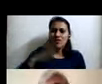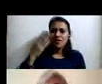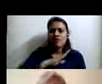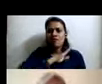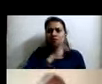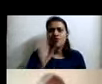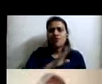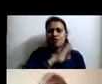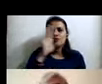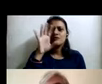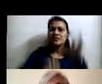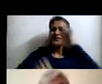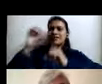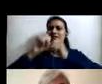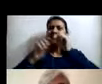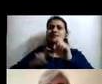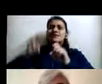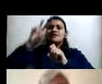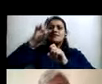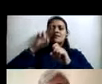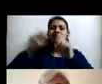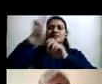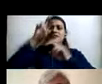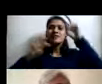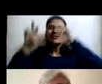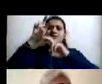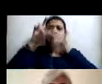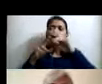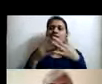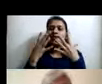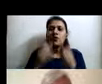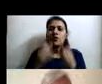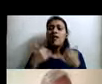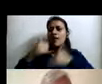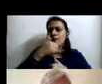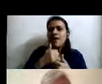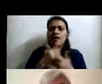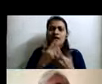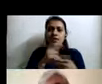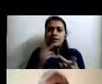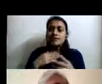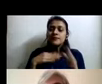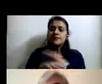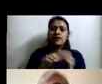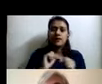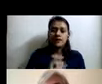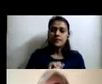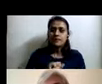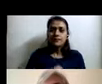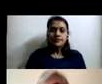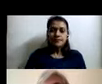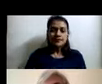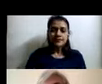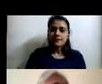11, we started trekking to this area. And we used to keep coming here for picnics, hikes, et cetera. And then, of course, you know, it was a